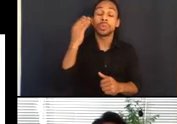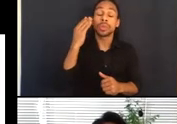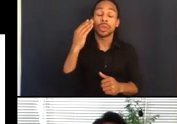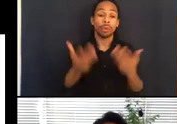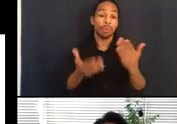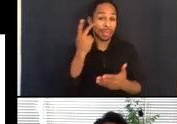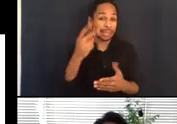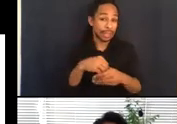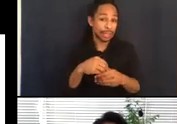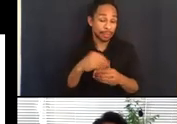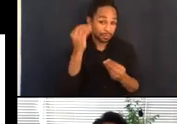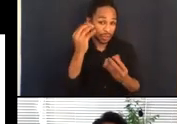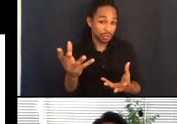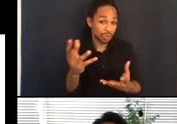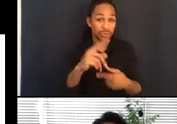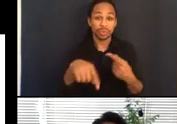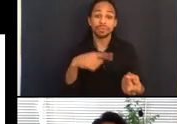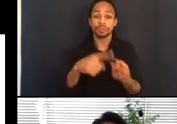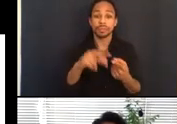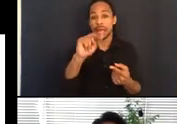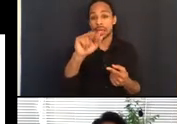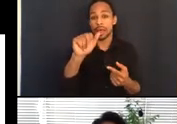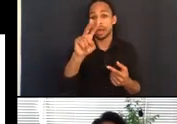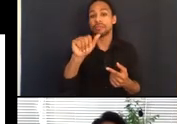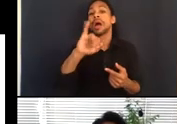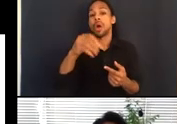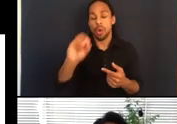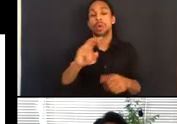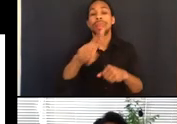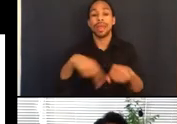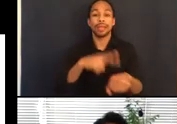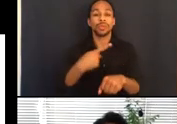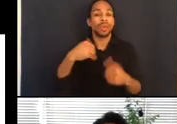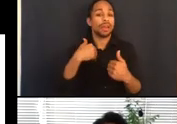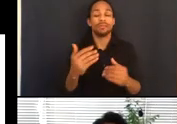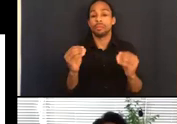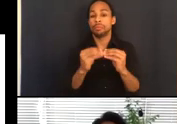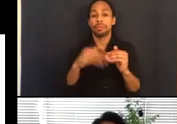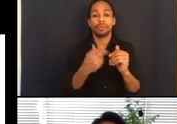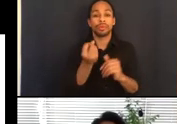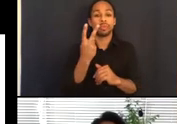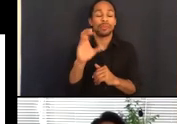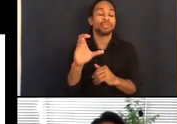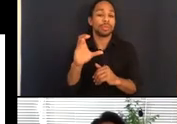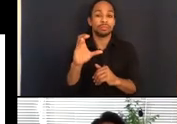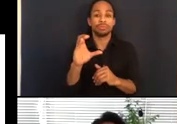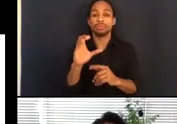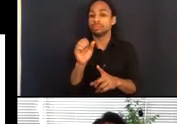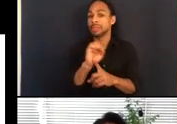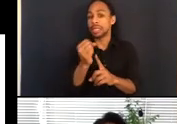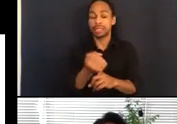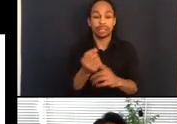in the news about the Navajo Nation is that we have over 1,200 cases, 48 deaths, no recovery rate